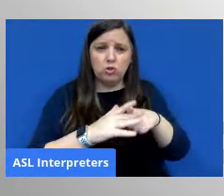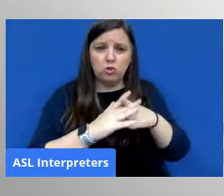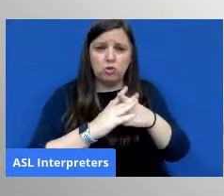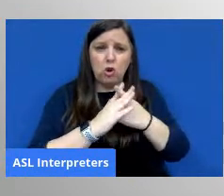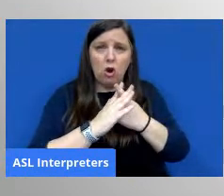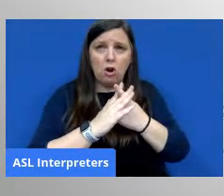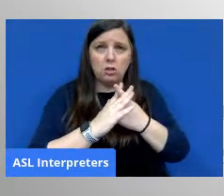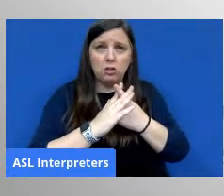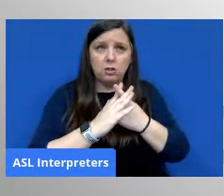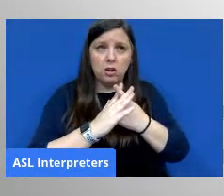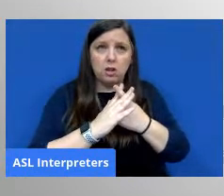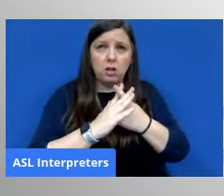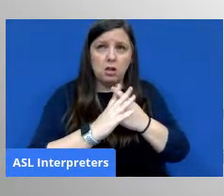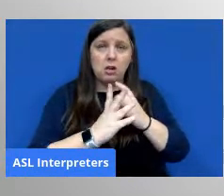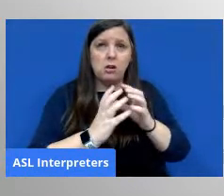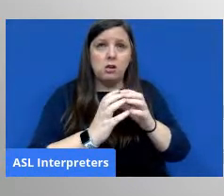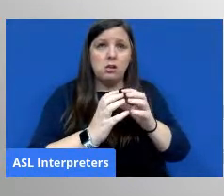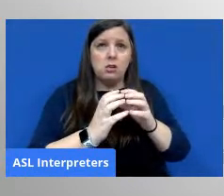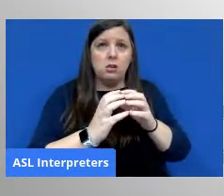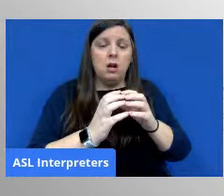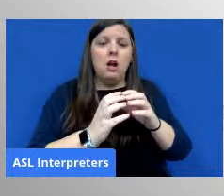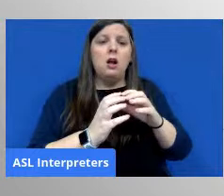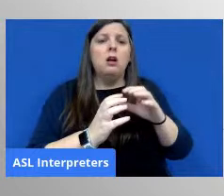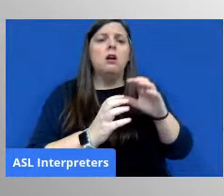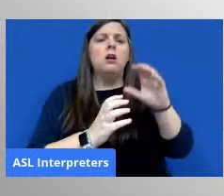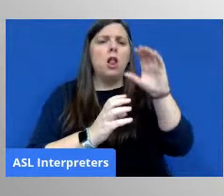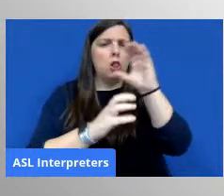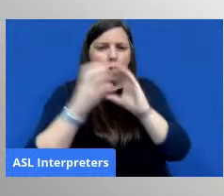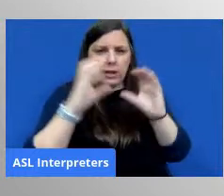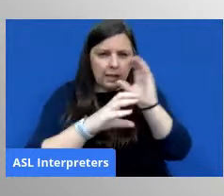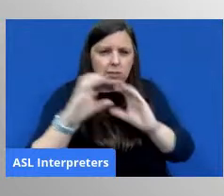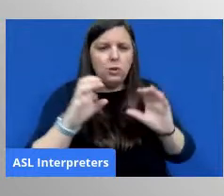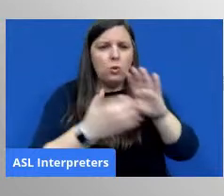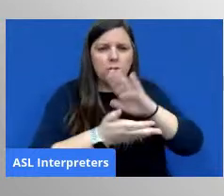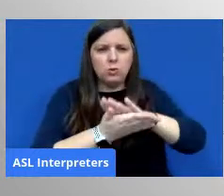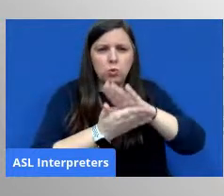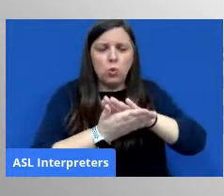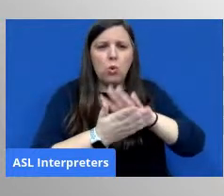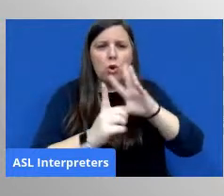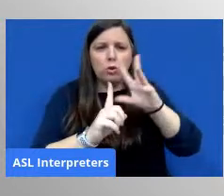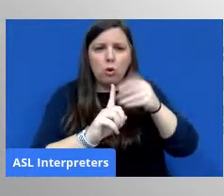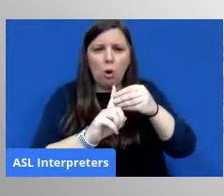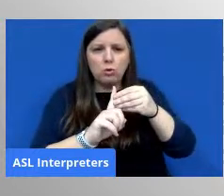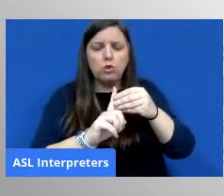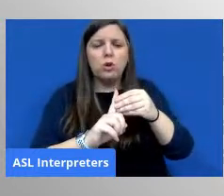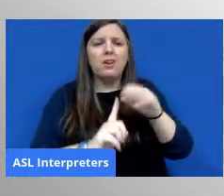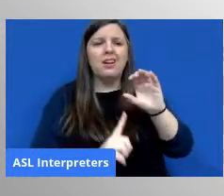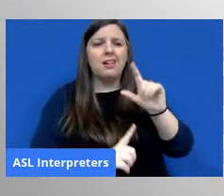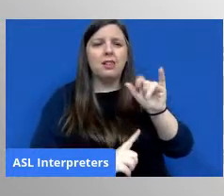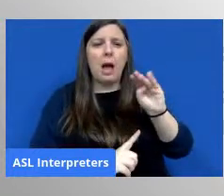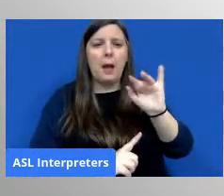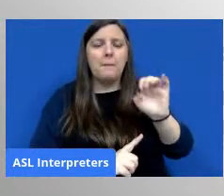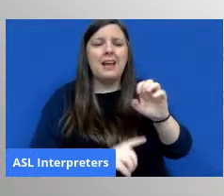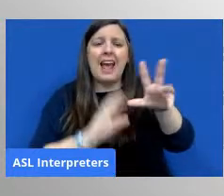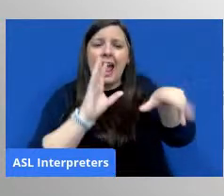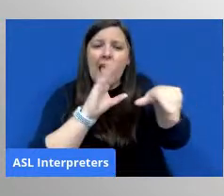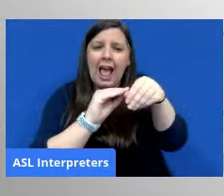just the school culture and climate, when we collect that data, just add a piece